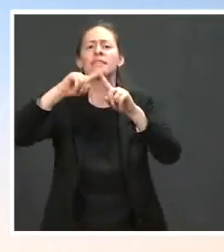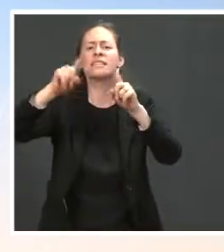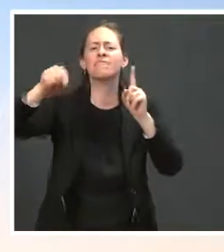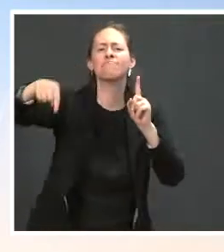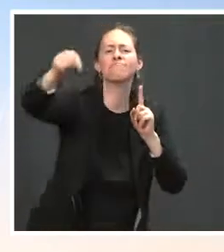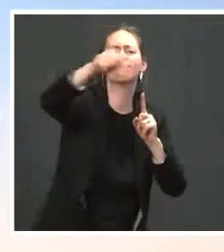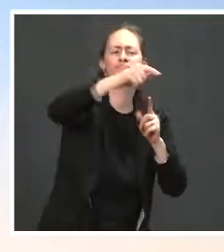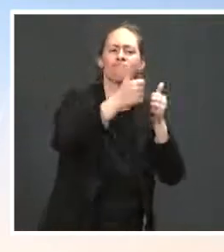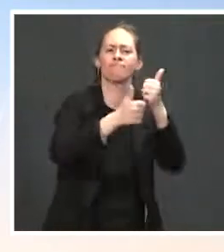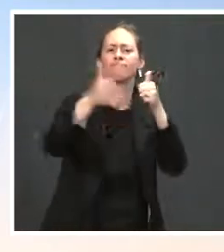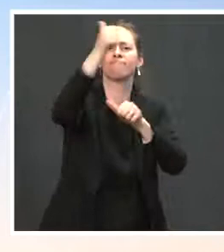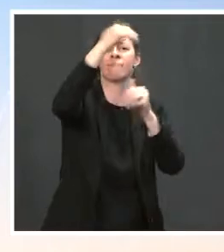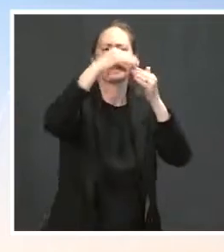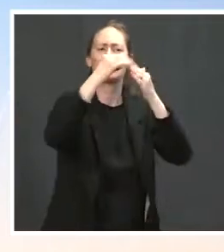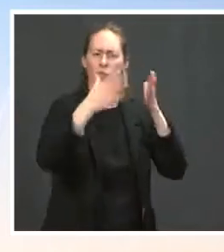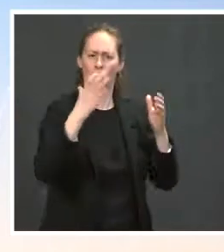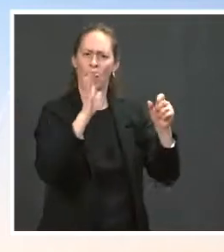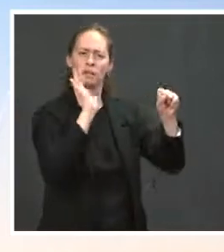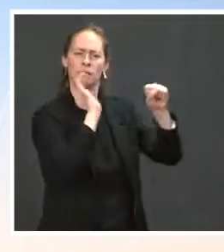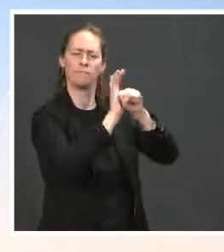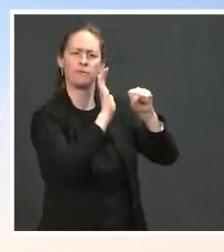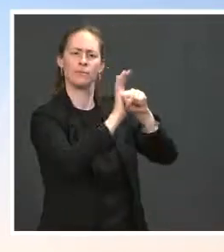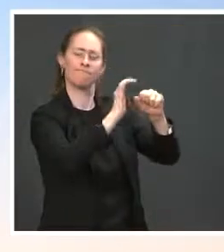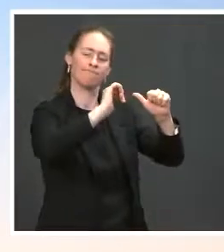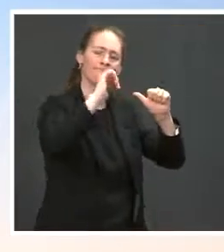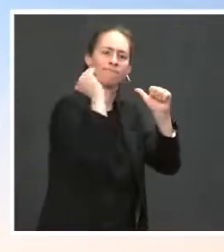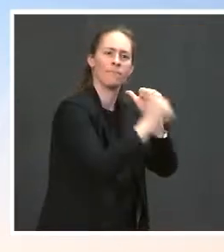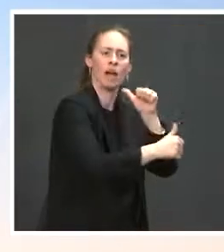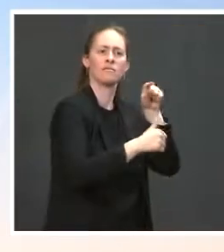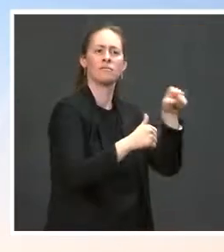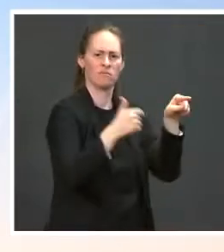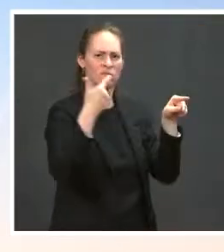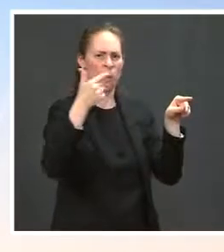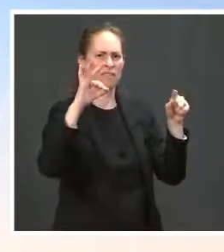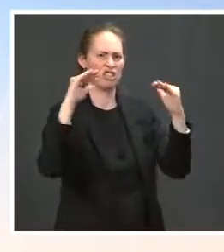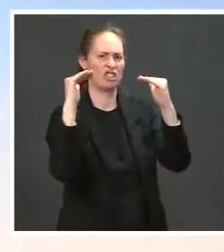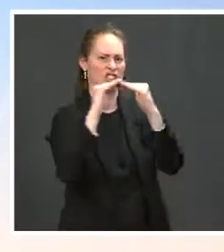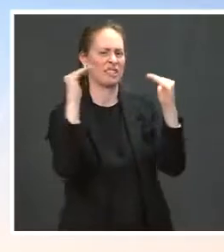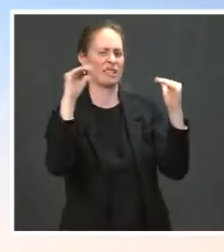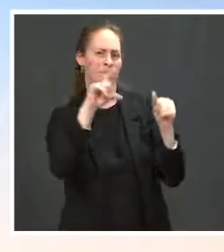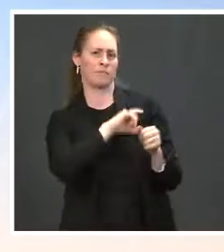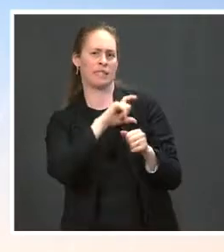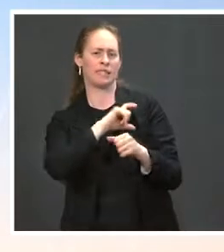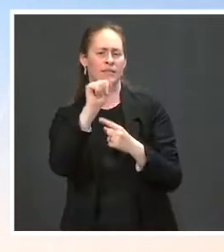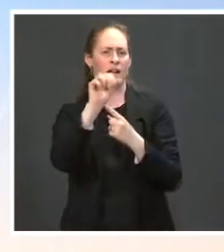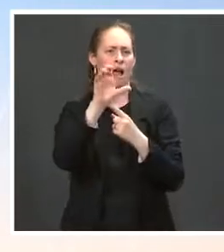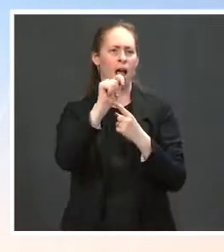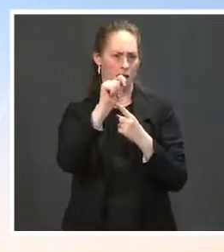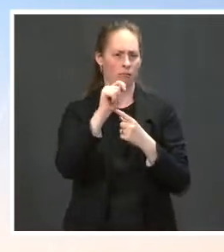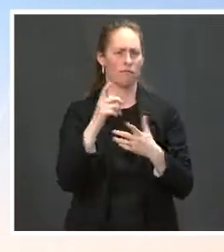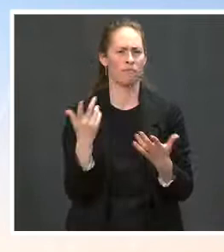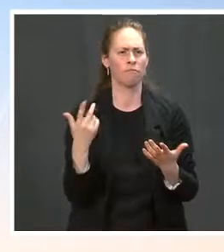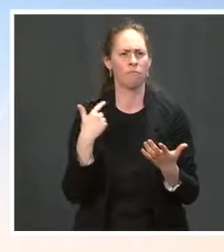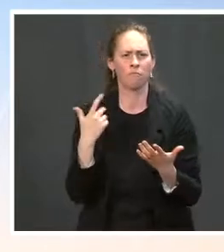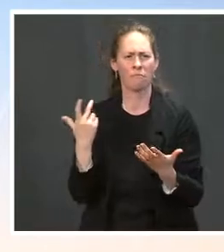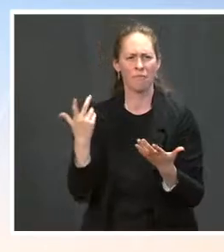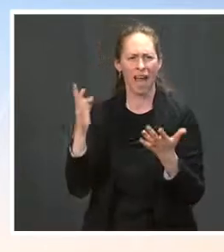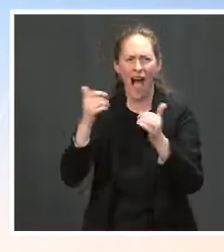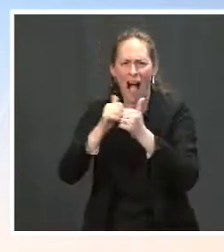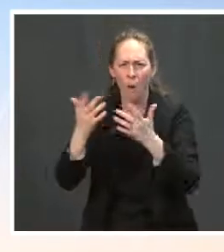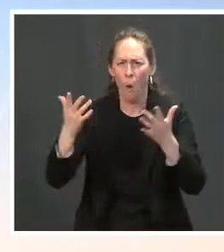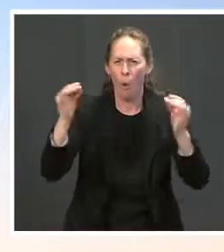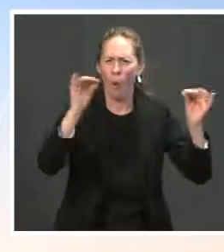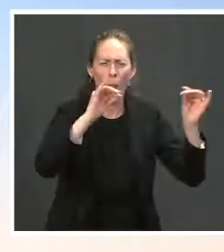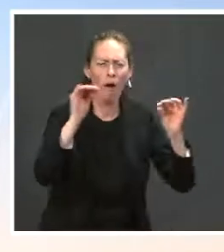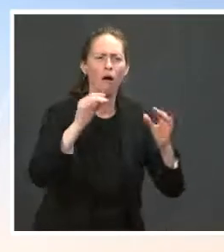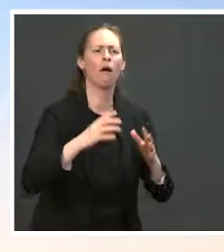the George Floyd Justice and Policing Act forward. How far is he willing to push for it? I'm not sure what that means. I mean, how far is he willing